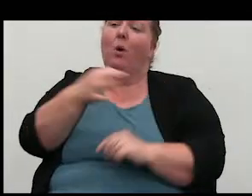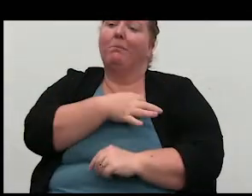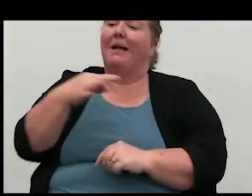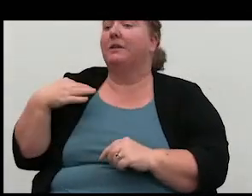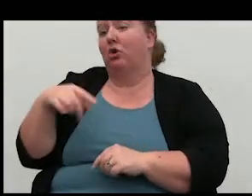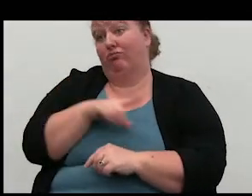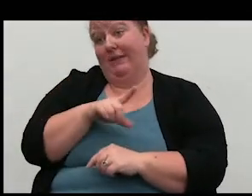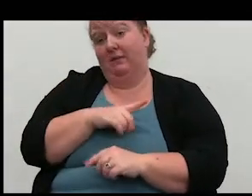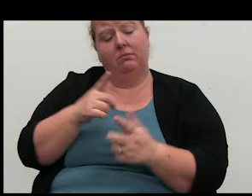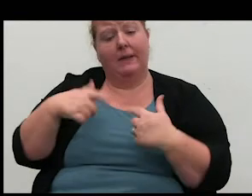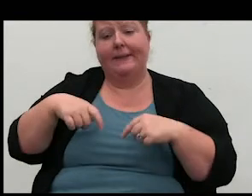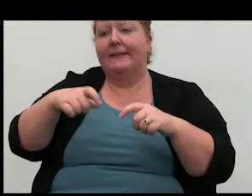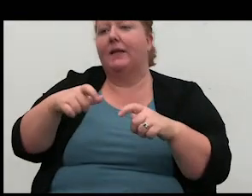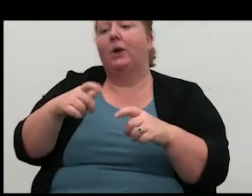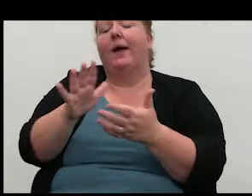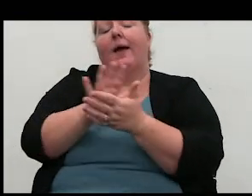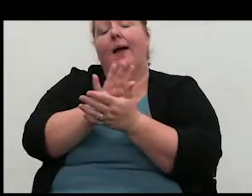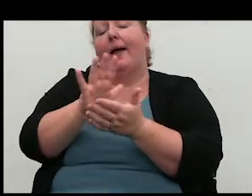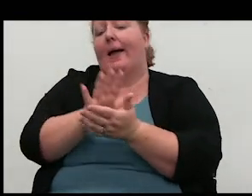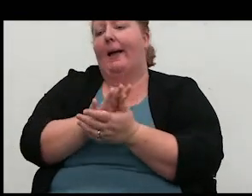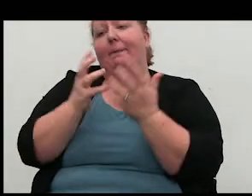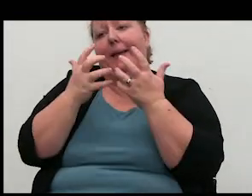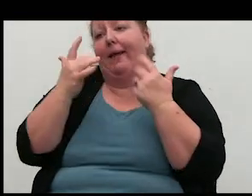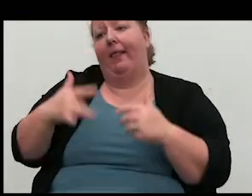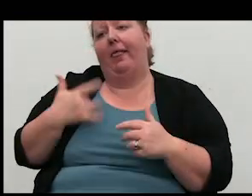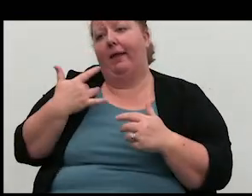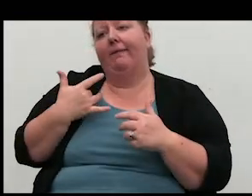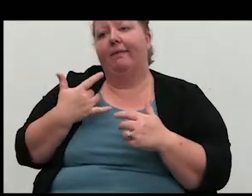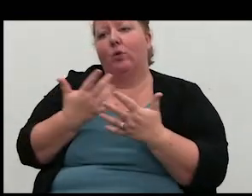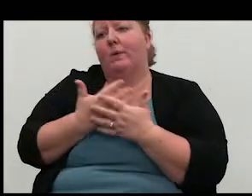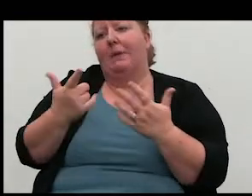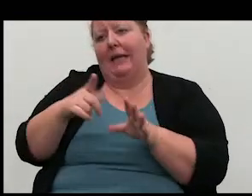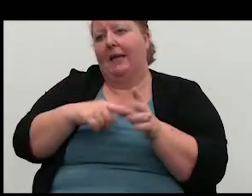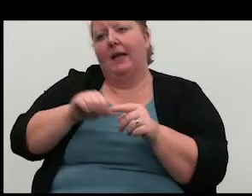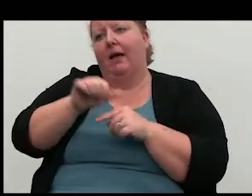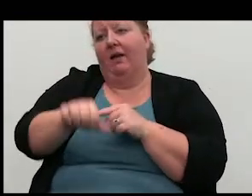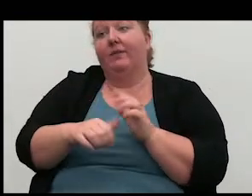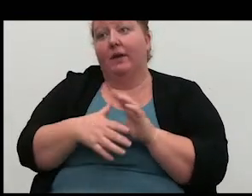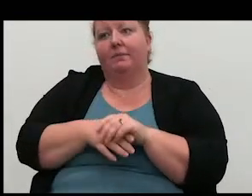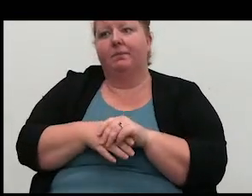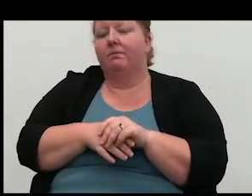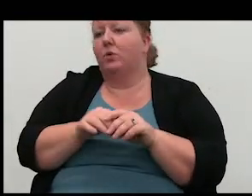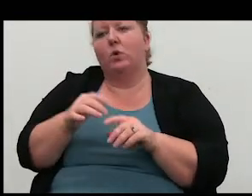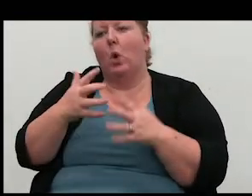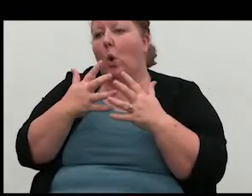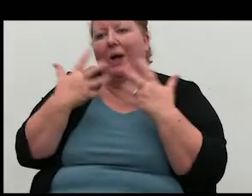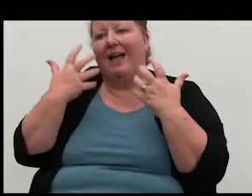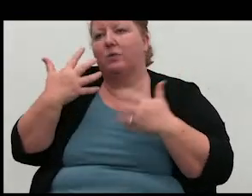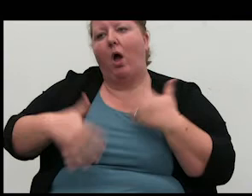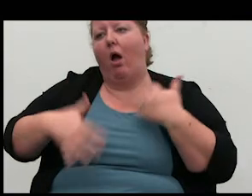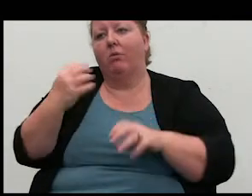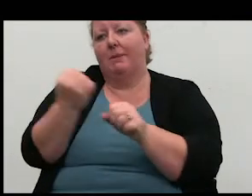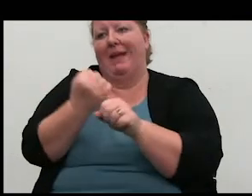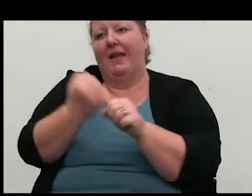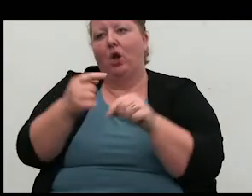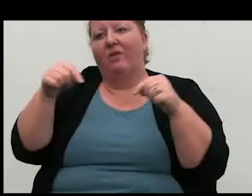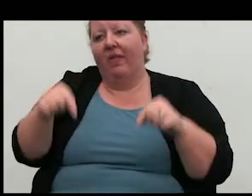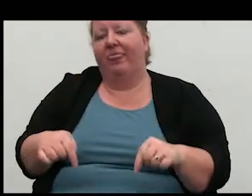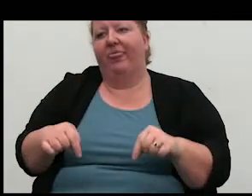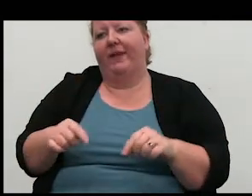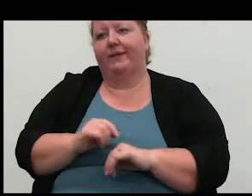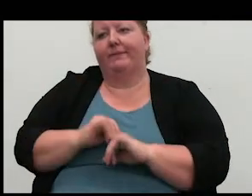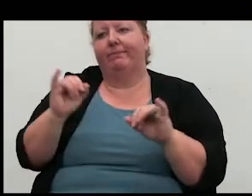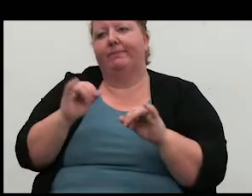and continued to live a happy cat life for several years afterwards, okay? No cats were harmed in the making of this